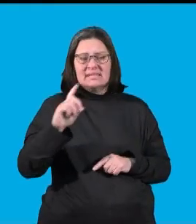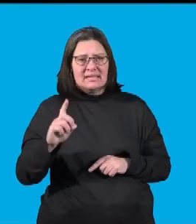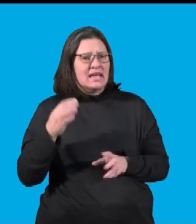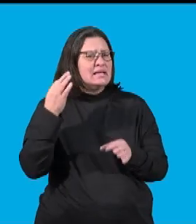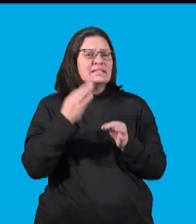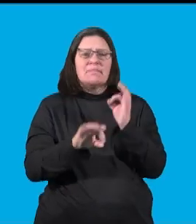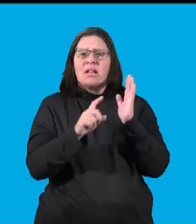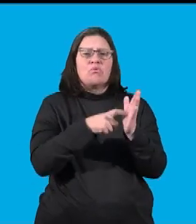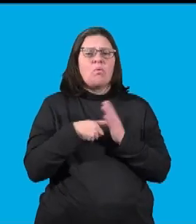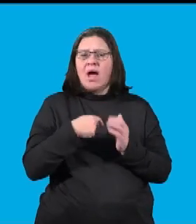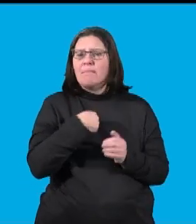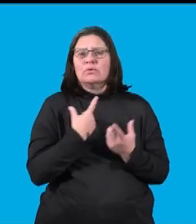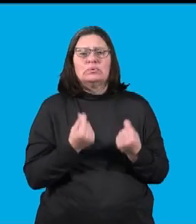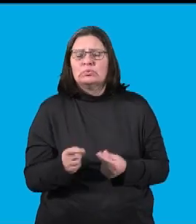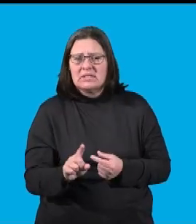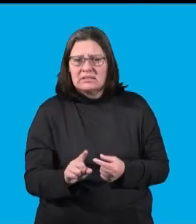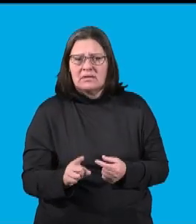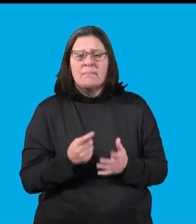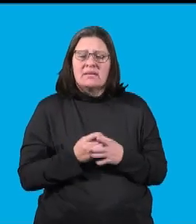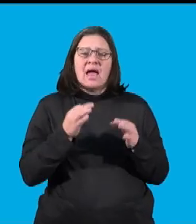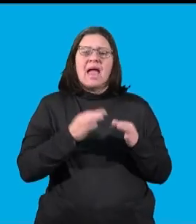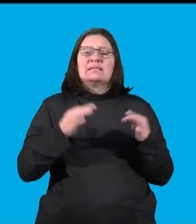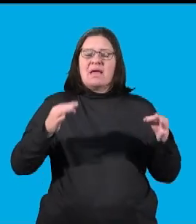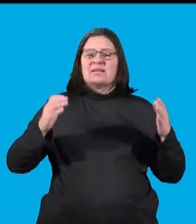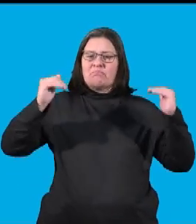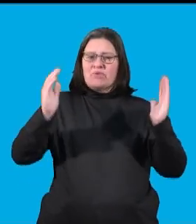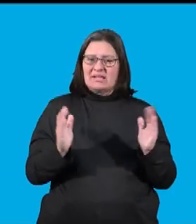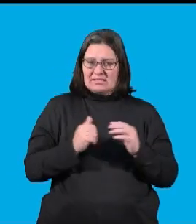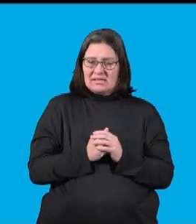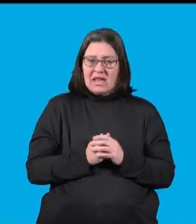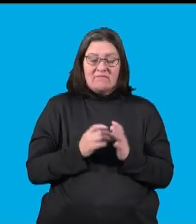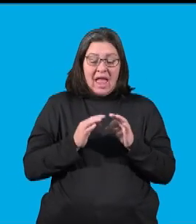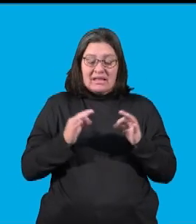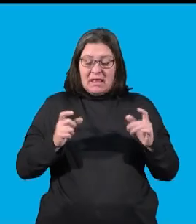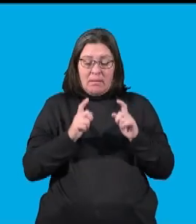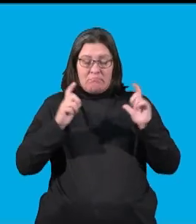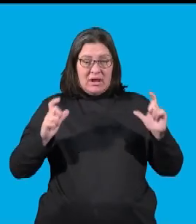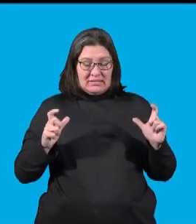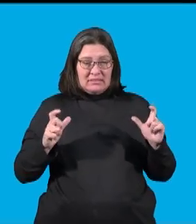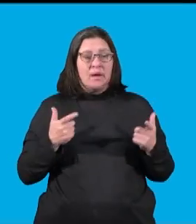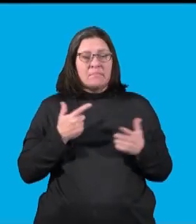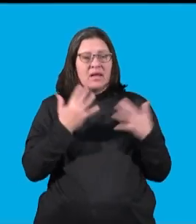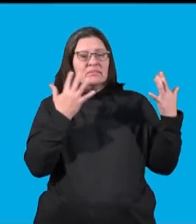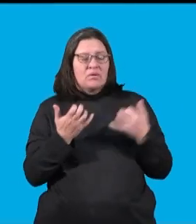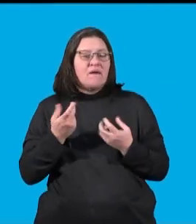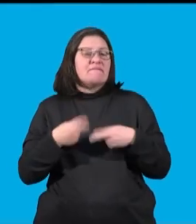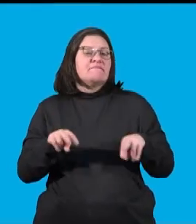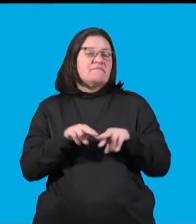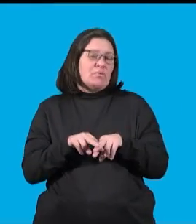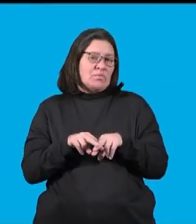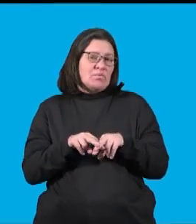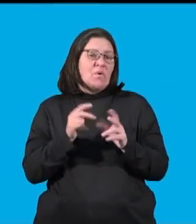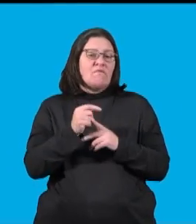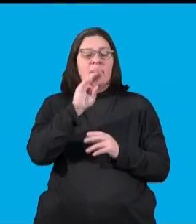b, c, and d, it simply just requires me to expand these brackets. When I expand these brackets, I'll be able to calculate